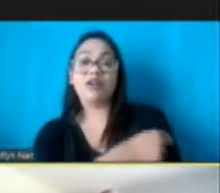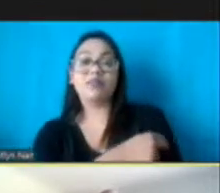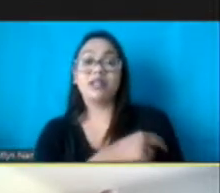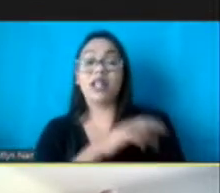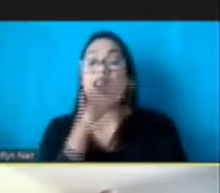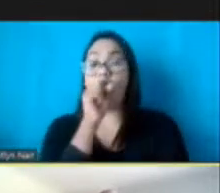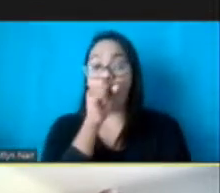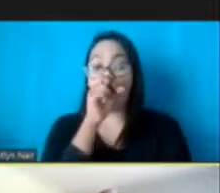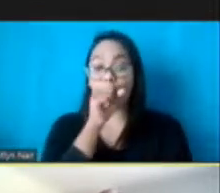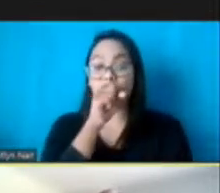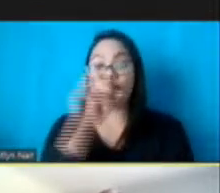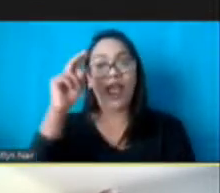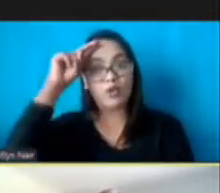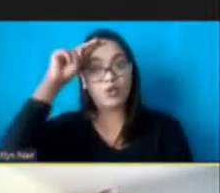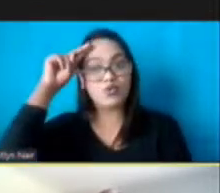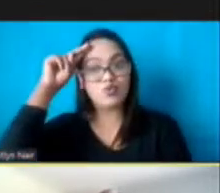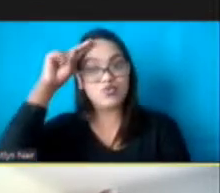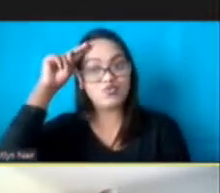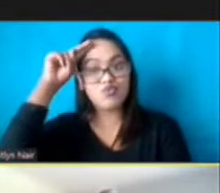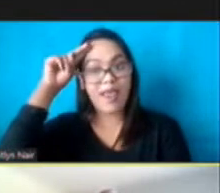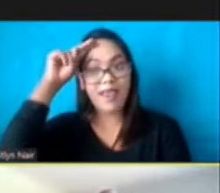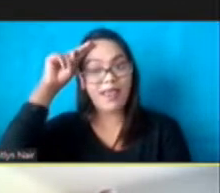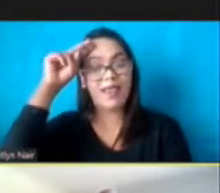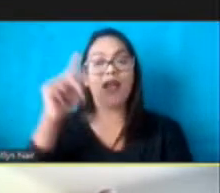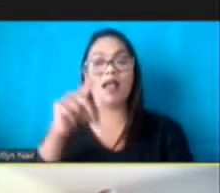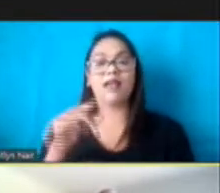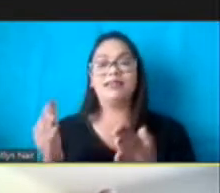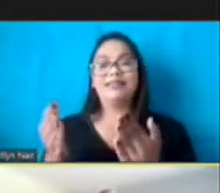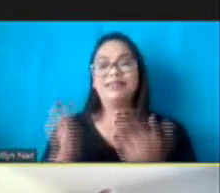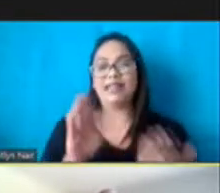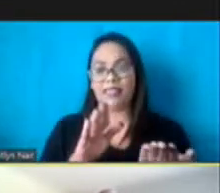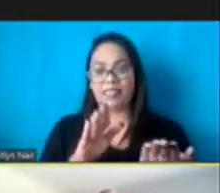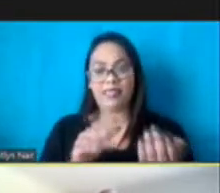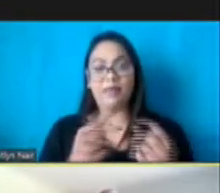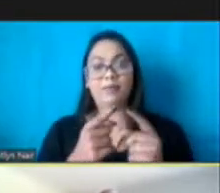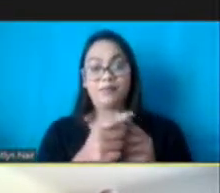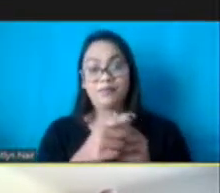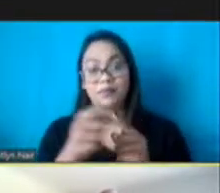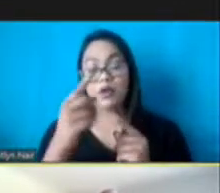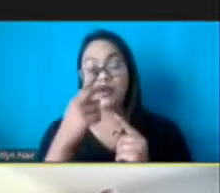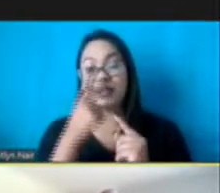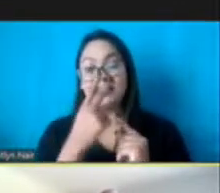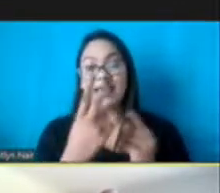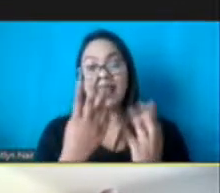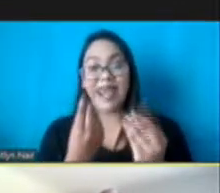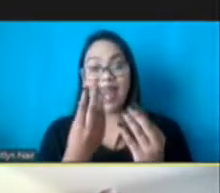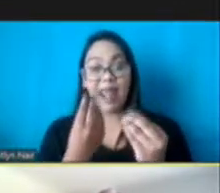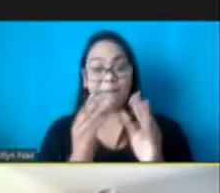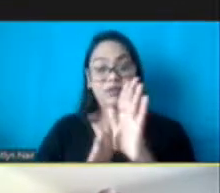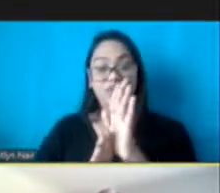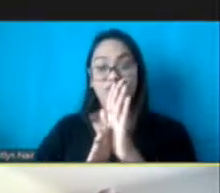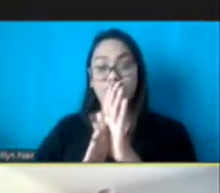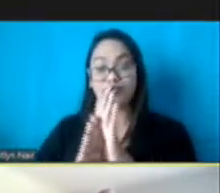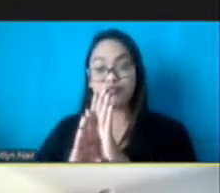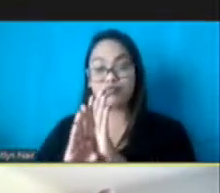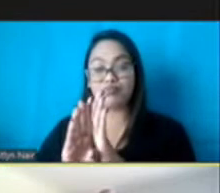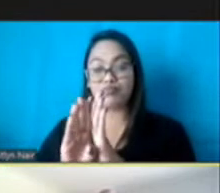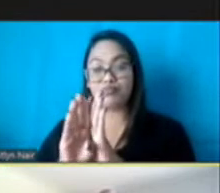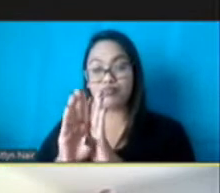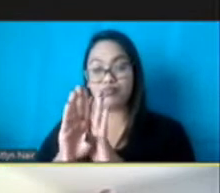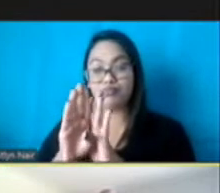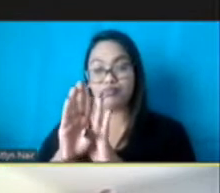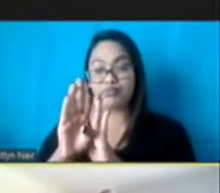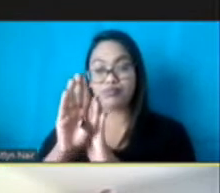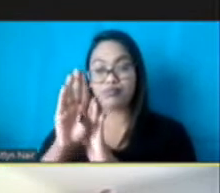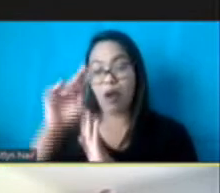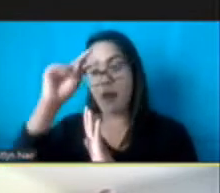deaths in gray. And so you can see with the third wave, as we saw the increases in case numbers here in the blue, we'd already started seeing